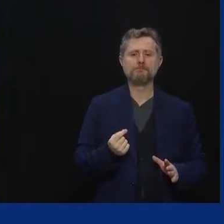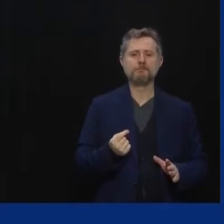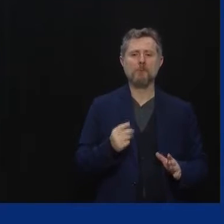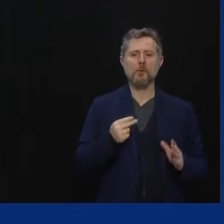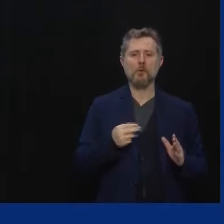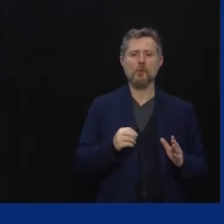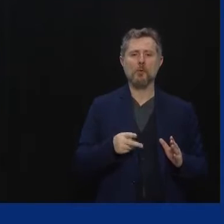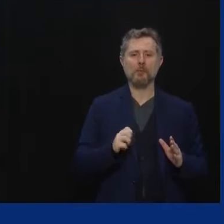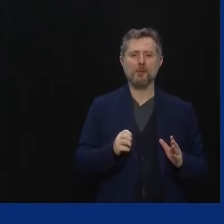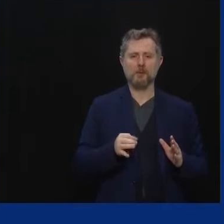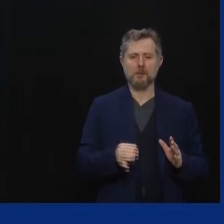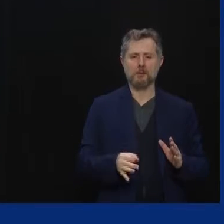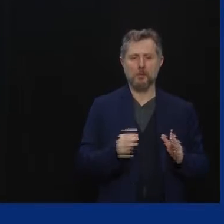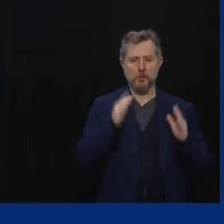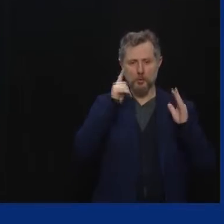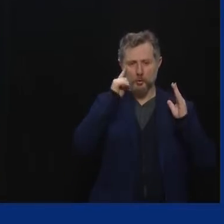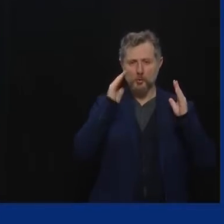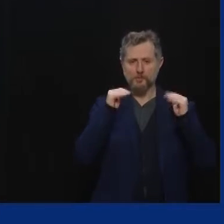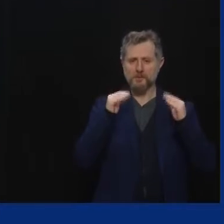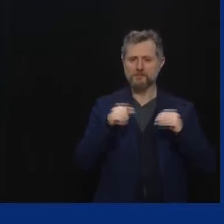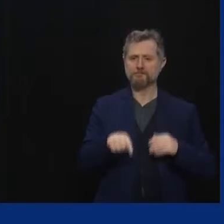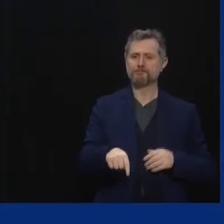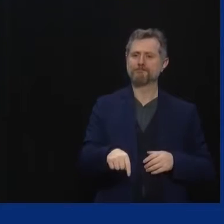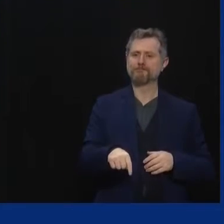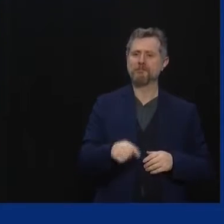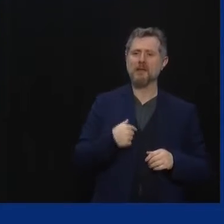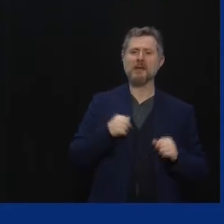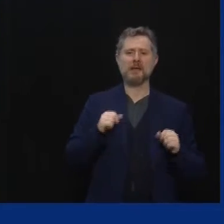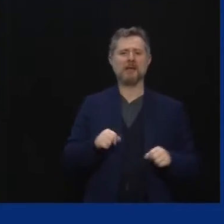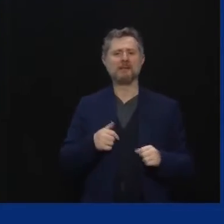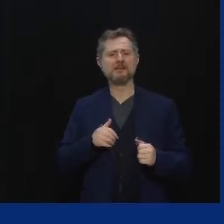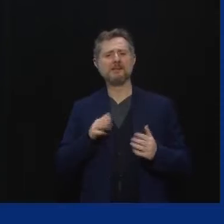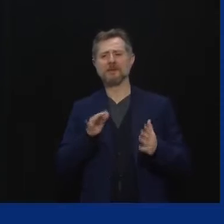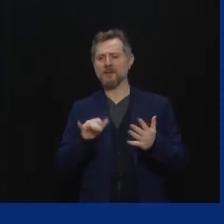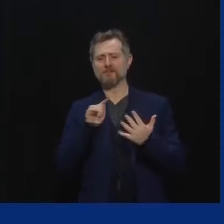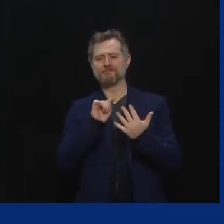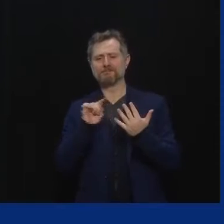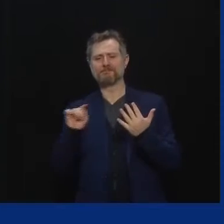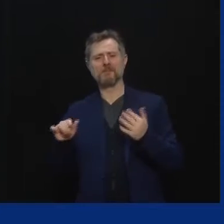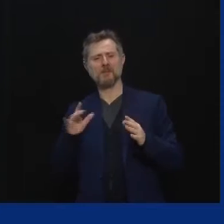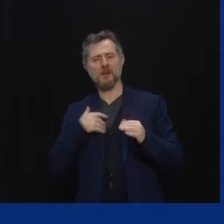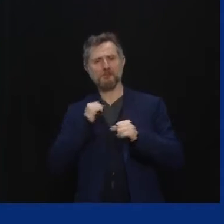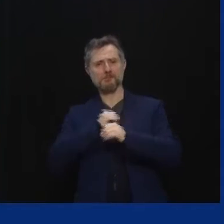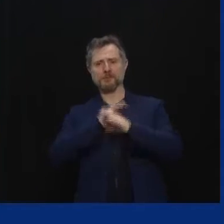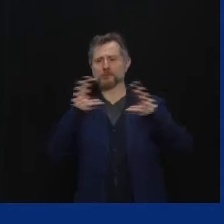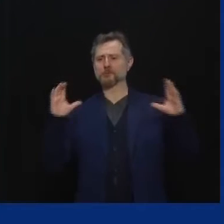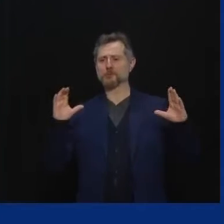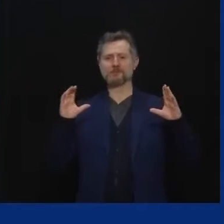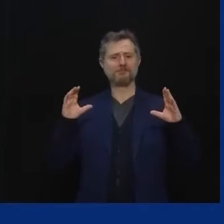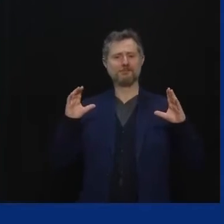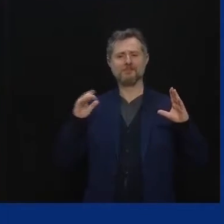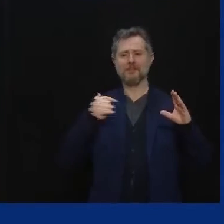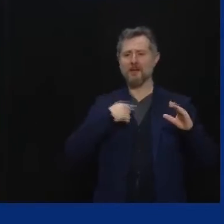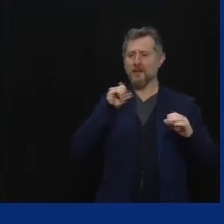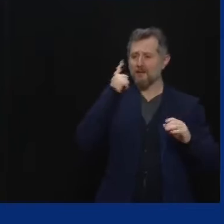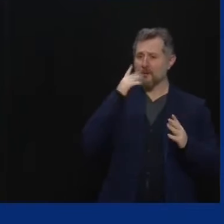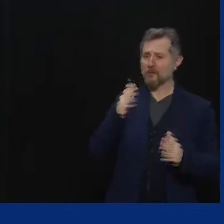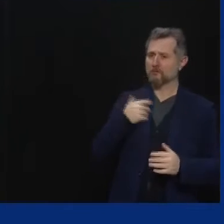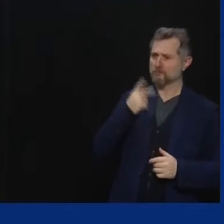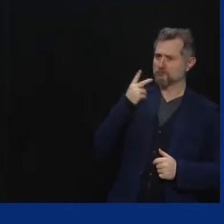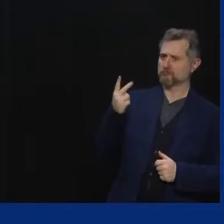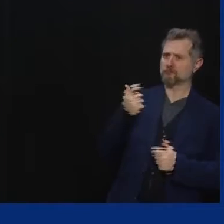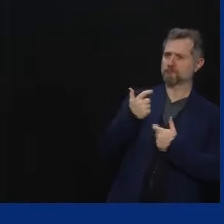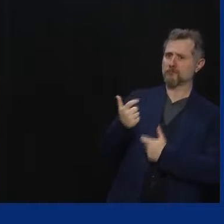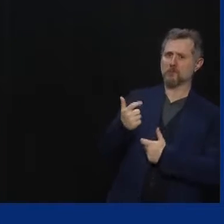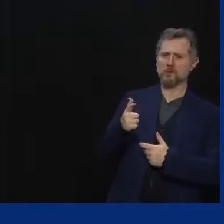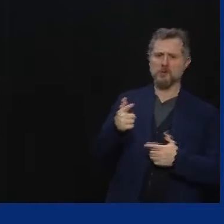picture. I've already watched Governor Hochul take bold steps to protect New Yorkers, and Governor, I really look forward